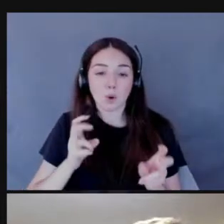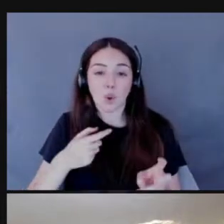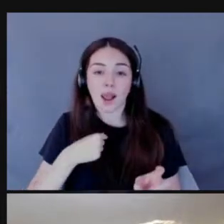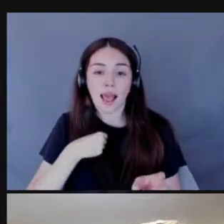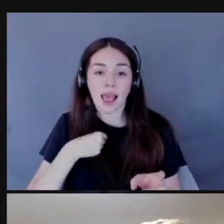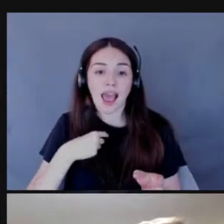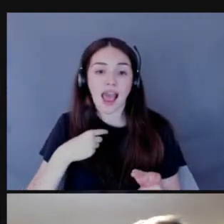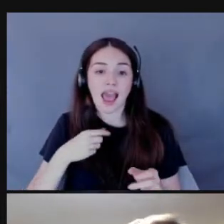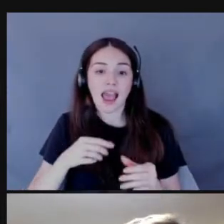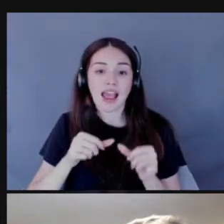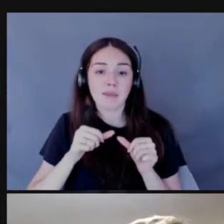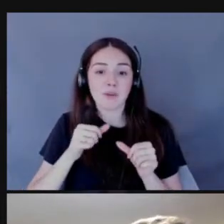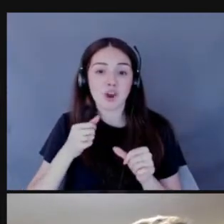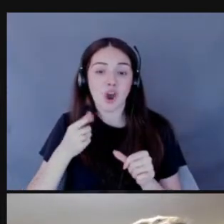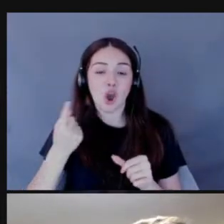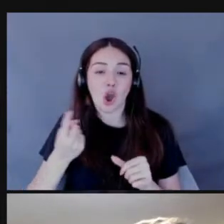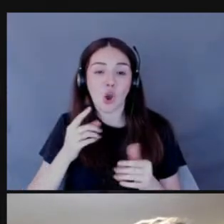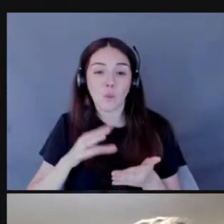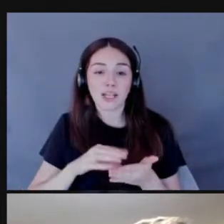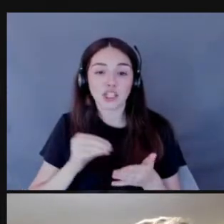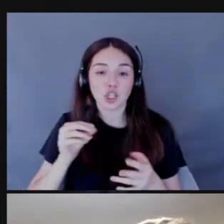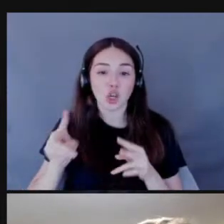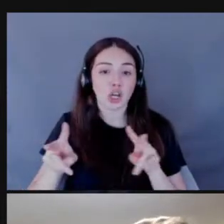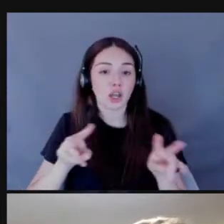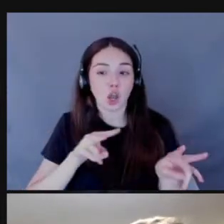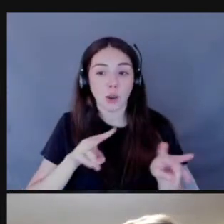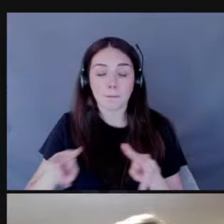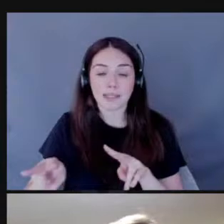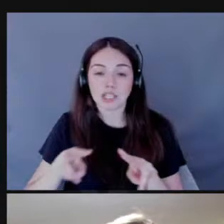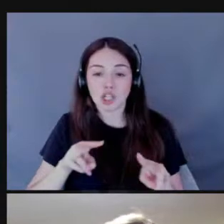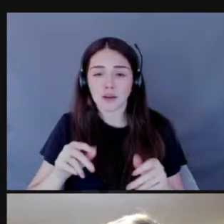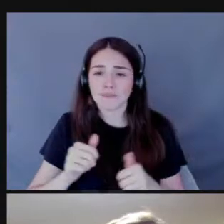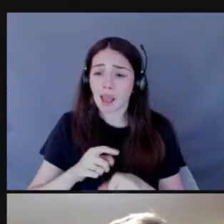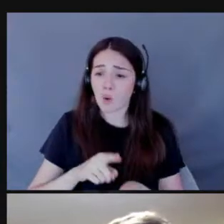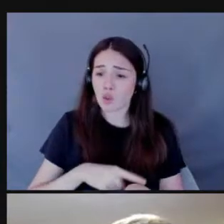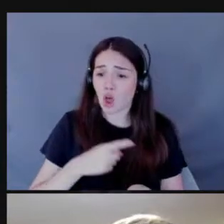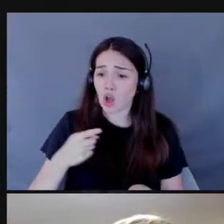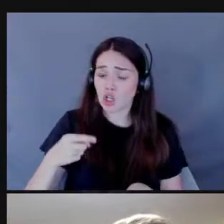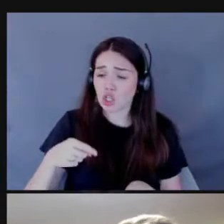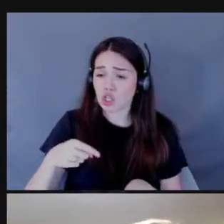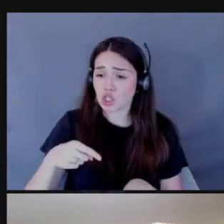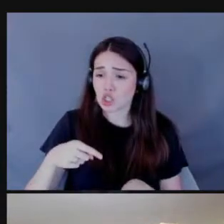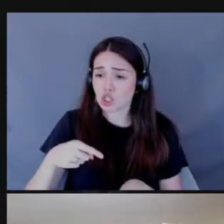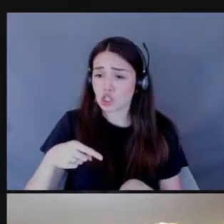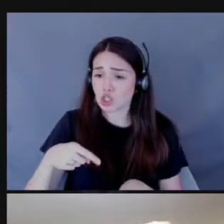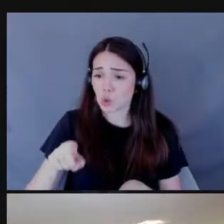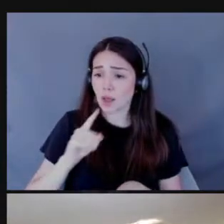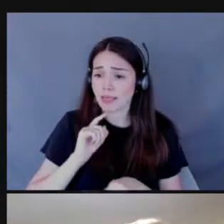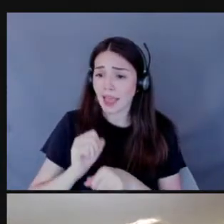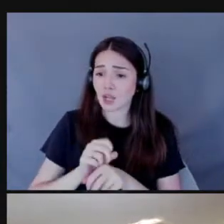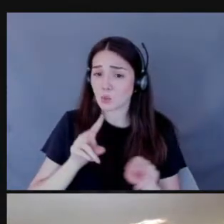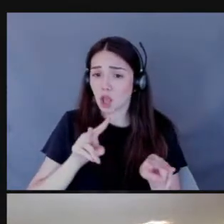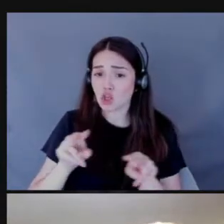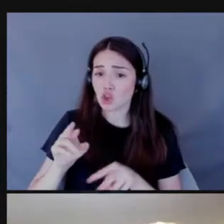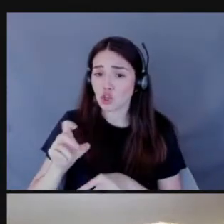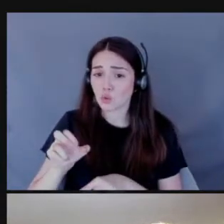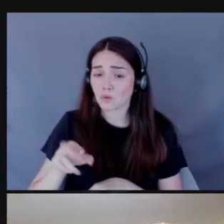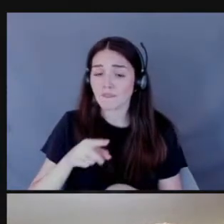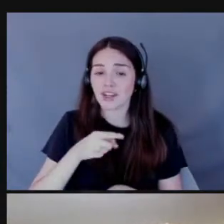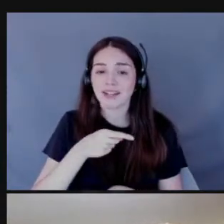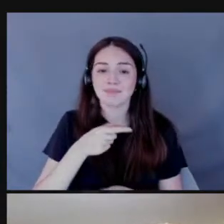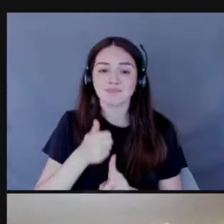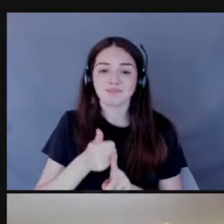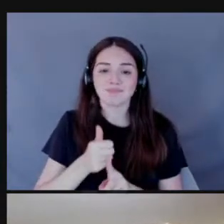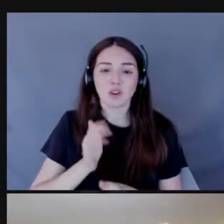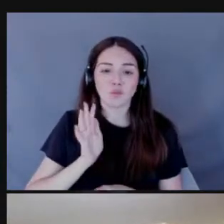constantly to move my eyes and observe. How long do you spend actually looking at the river?" He was a former CIA